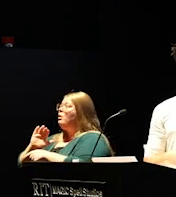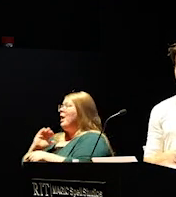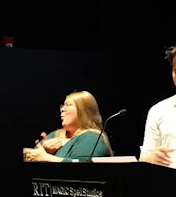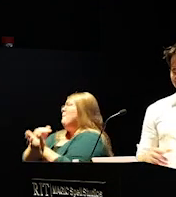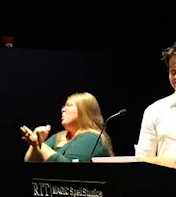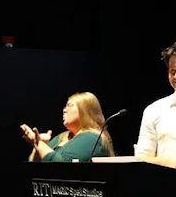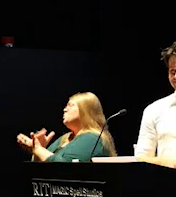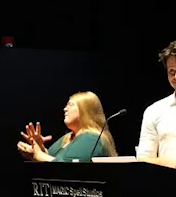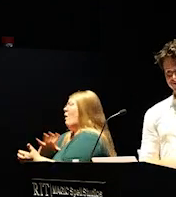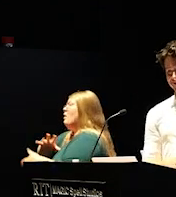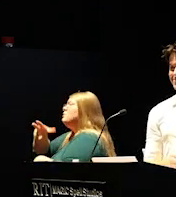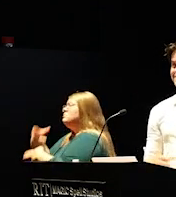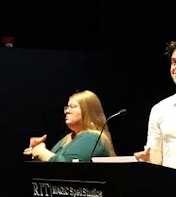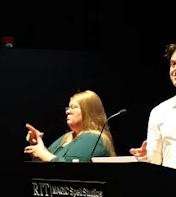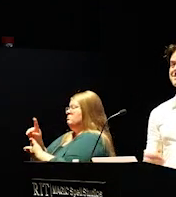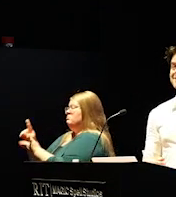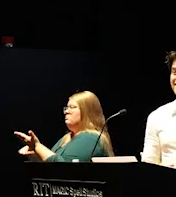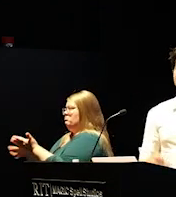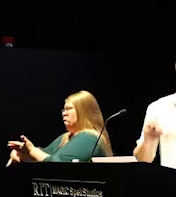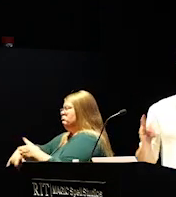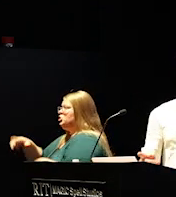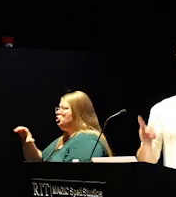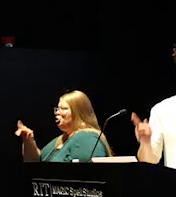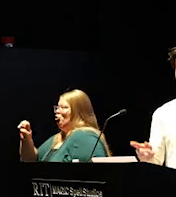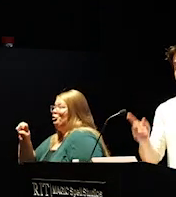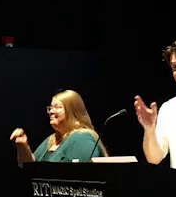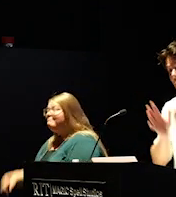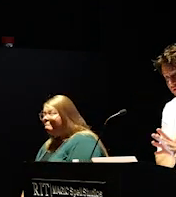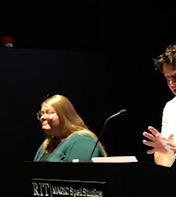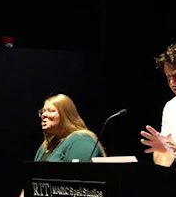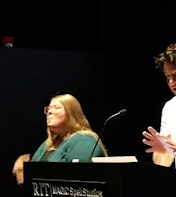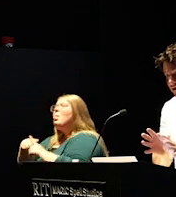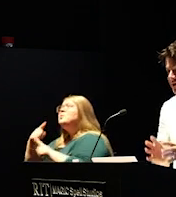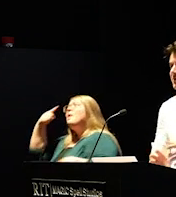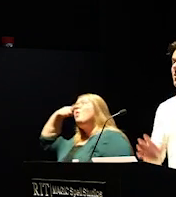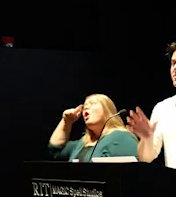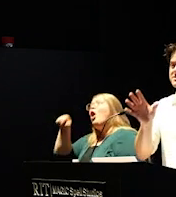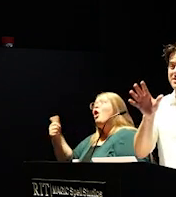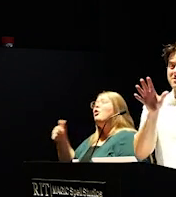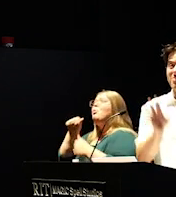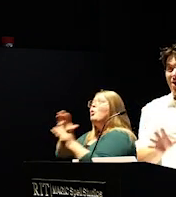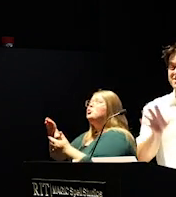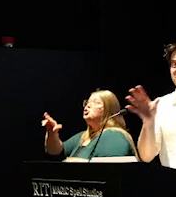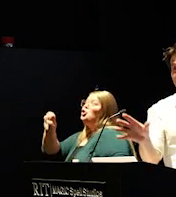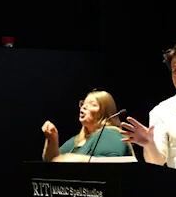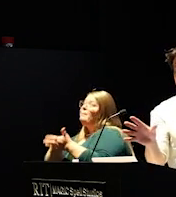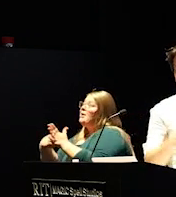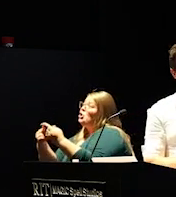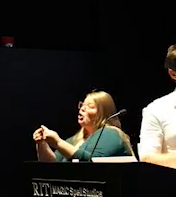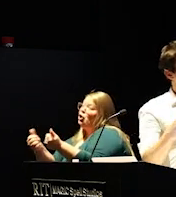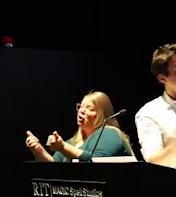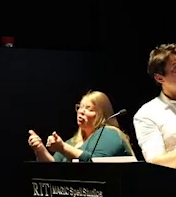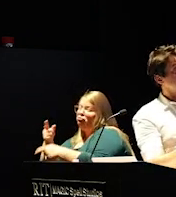as the design guy, I was like, ooh, we could do lots of cool things like that. So we could also pretend that it's like an apothecary. Like the whole thing's like, the bar is like a